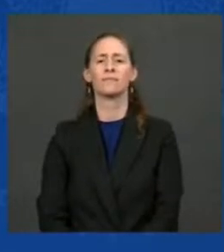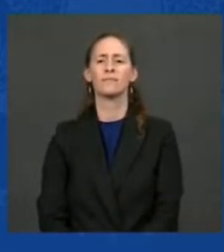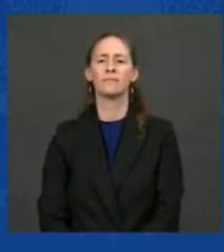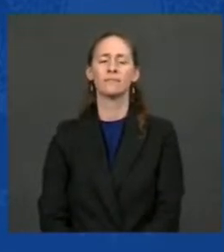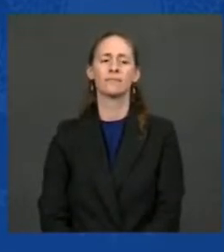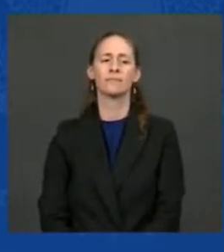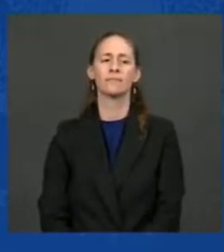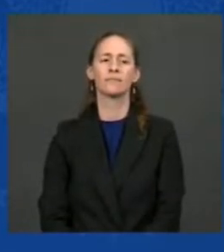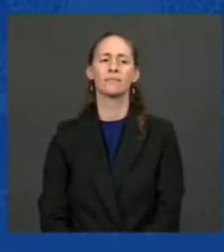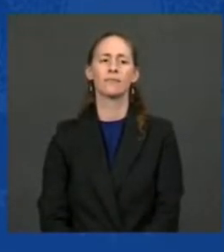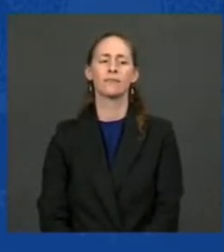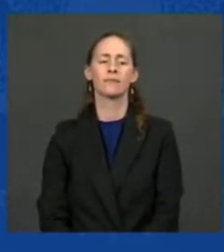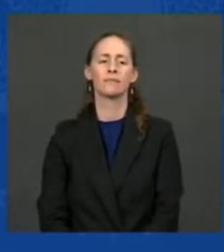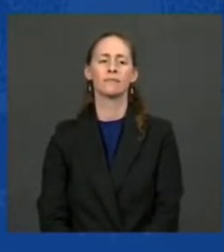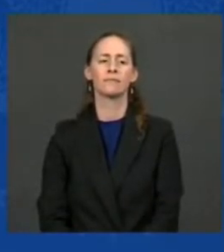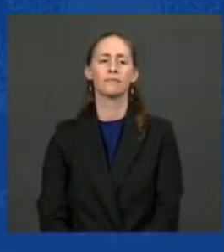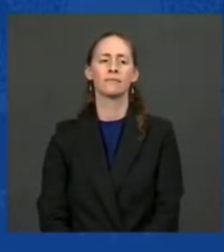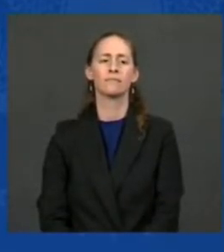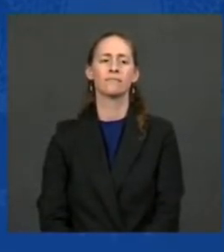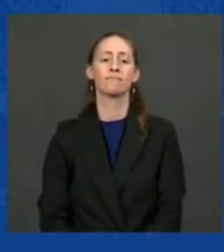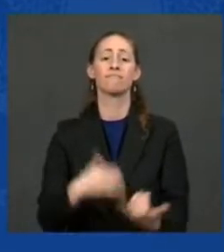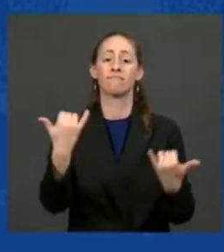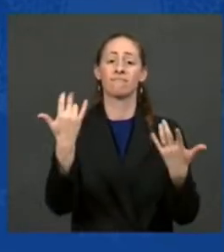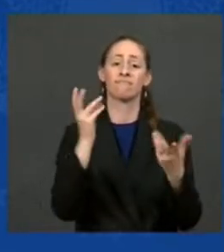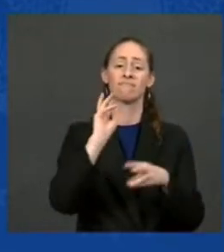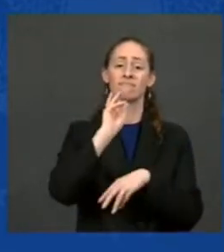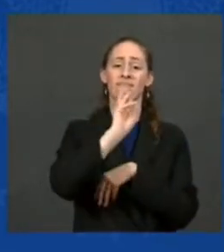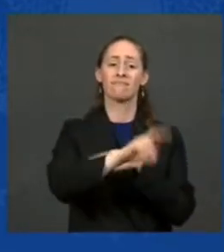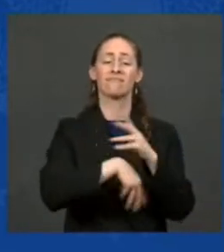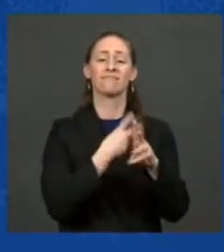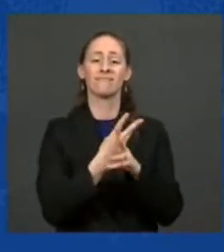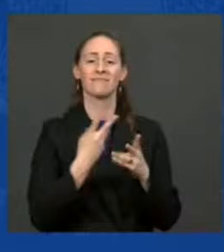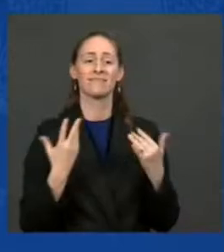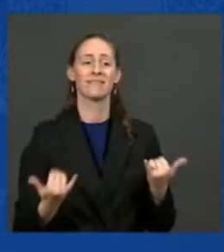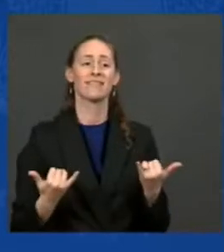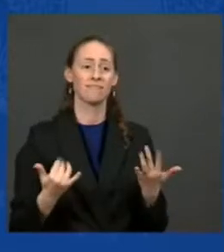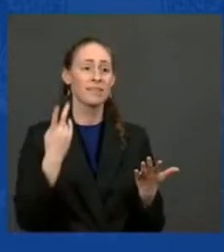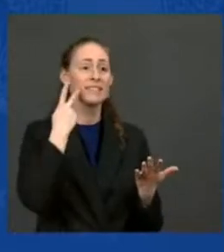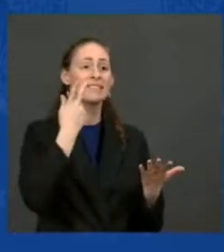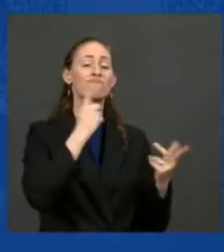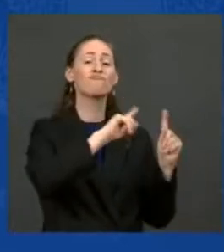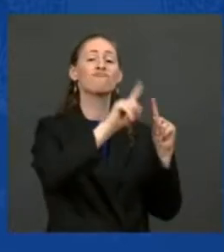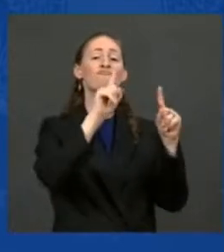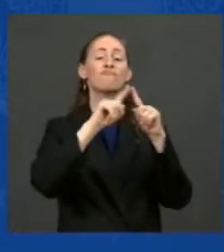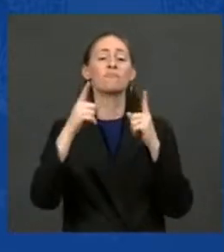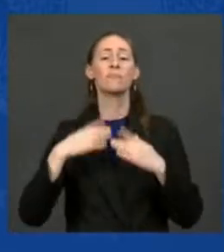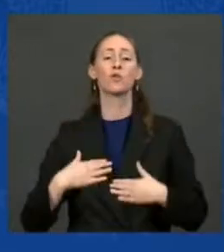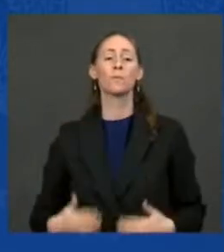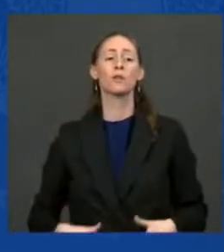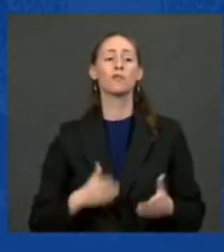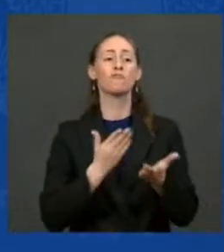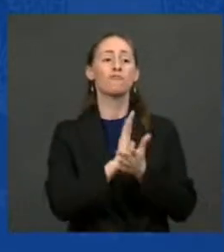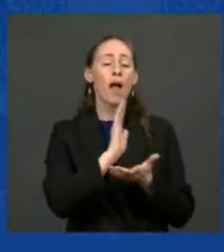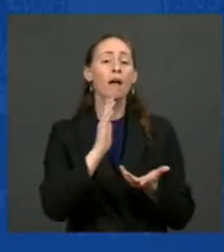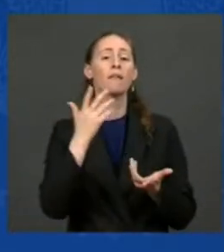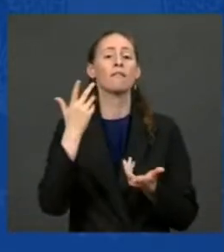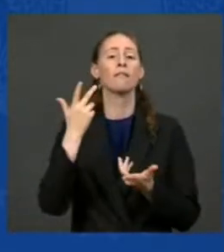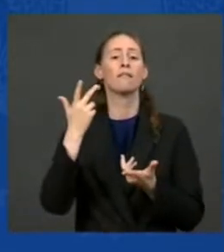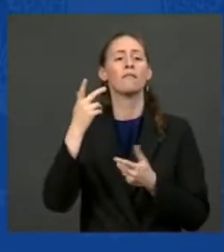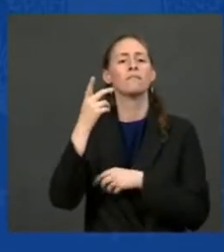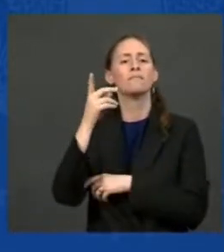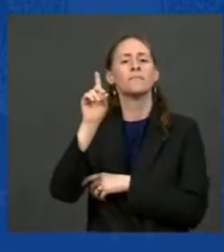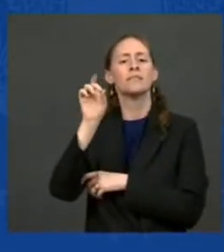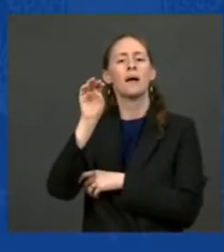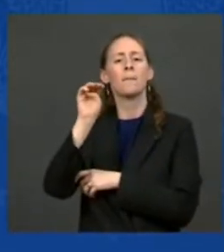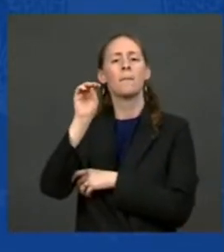And as we look around the world today, we see human rights and democratic principles increasingly